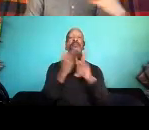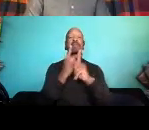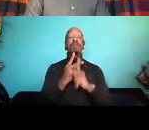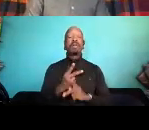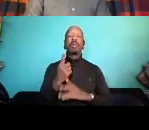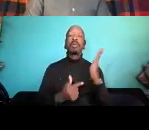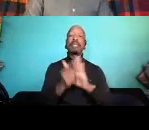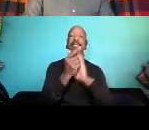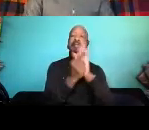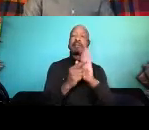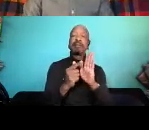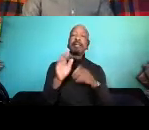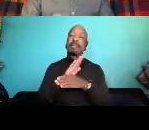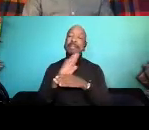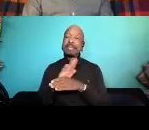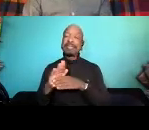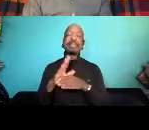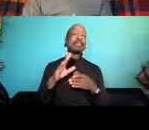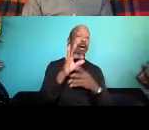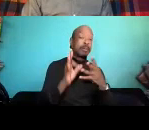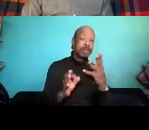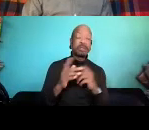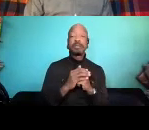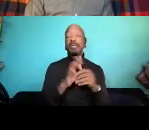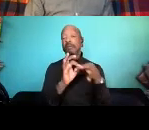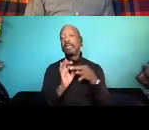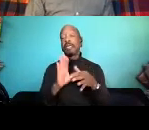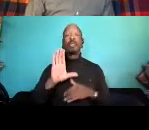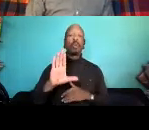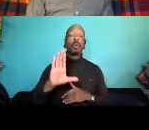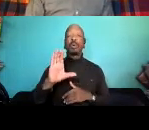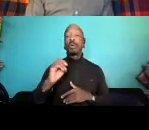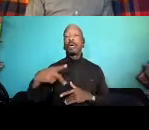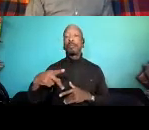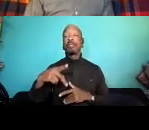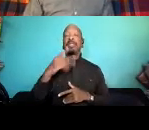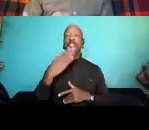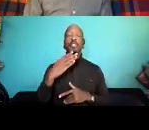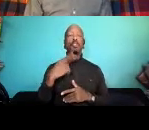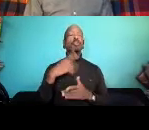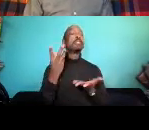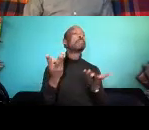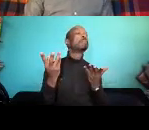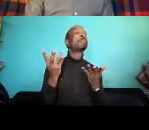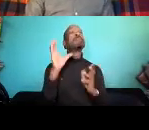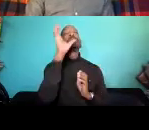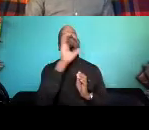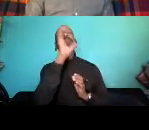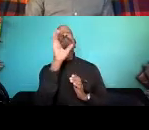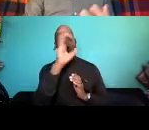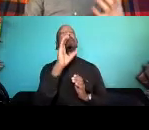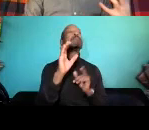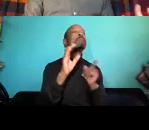and other issues related to your legal issues related to your cooperative, it's good to shop around, look for relevant